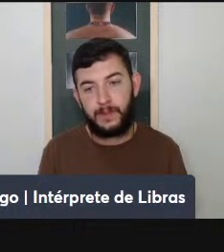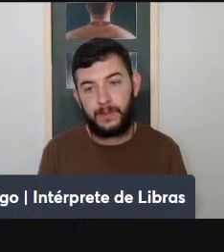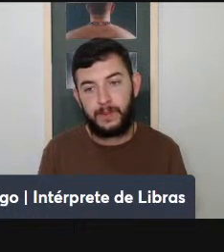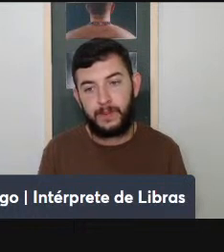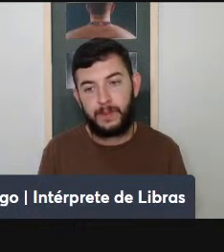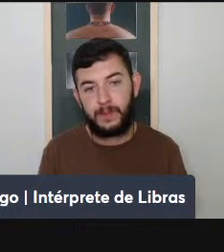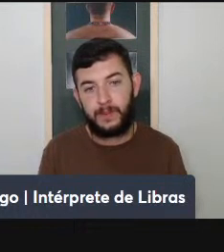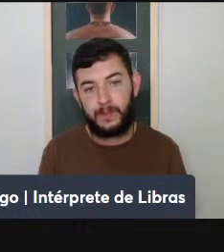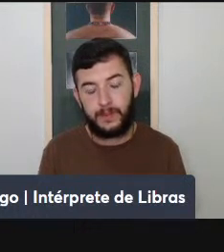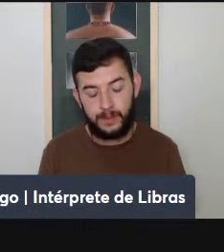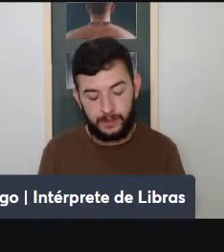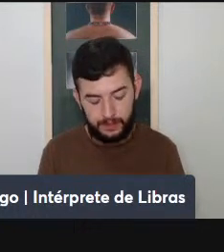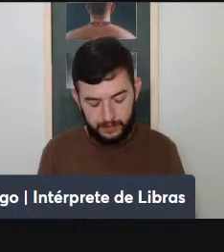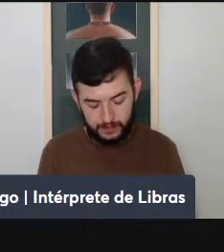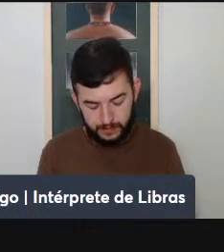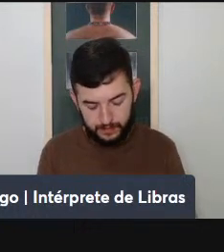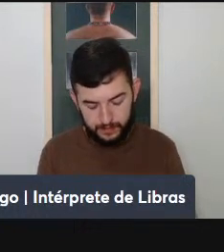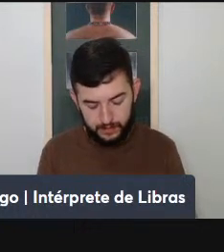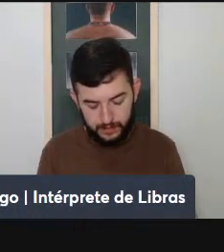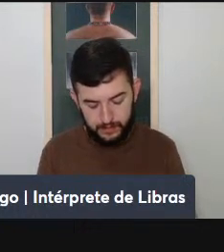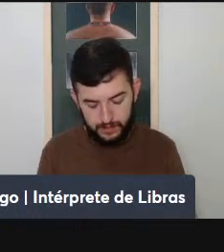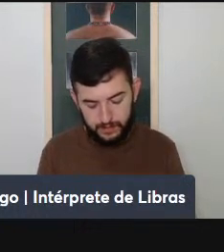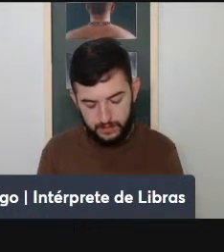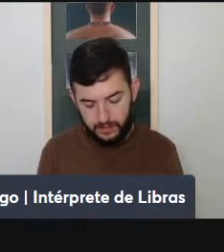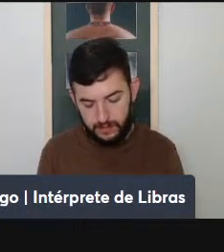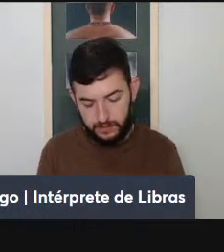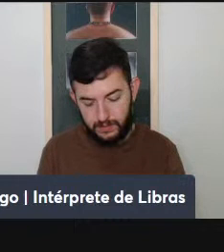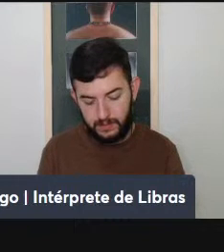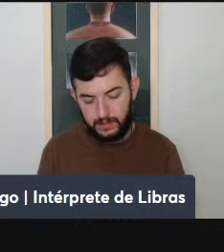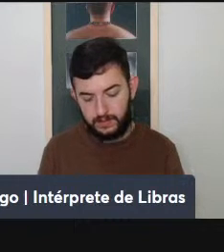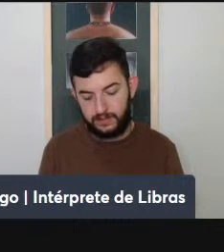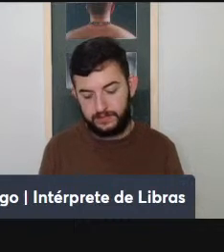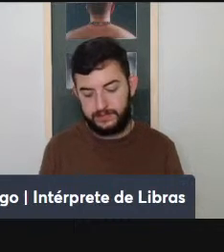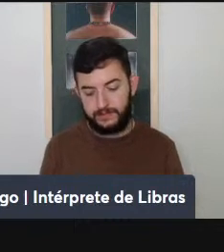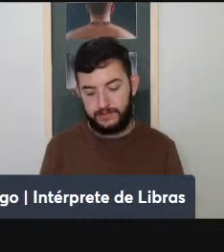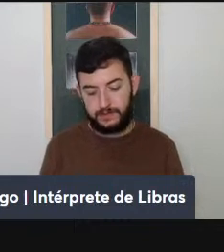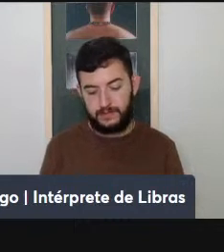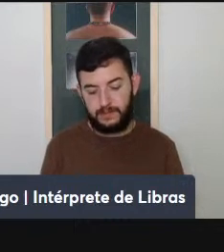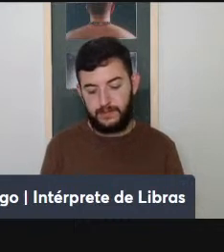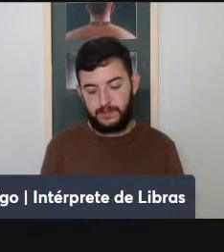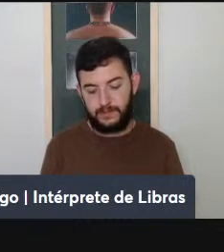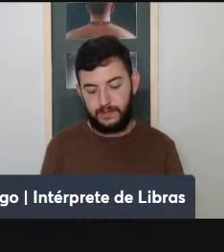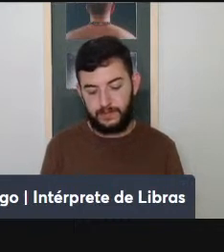in a low place, and we need to avoid that,